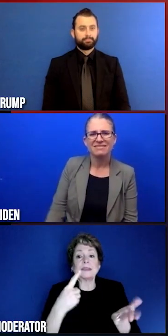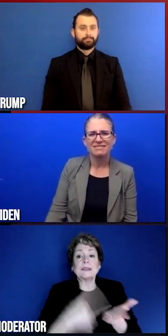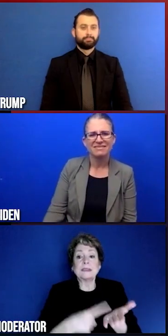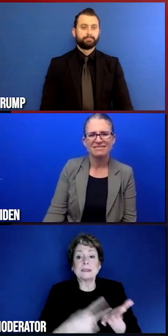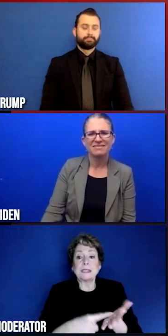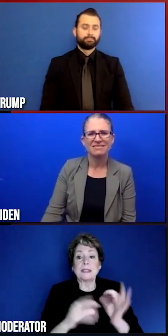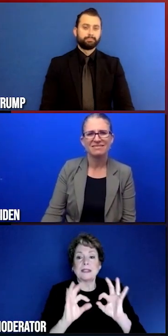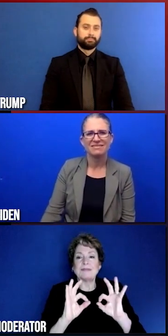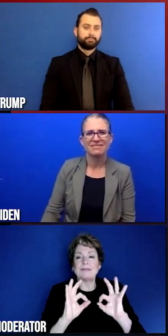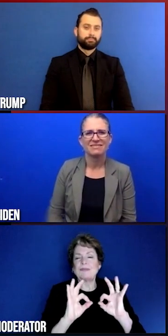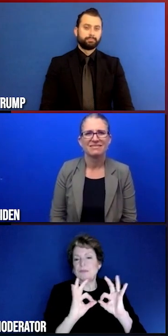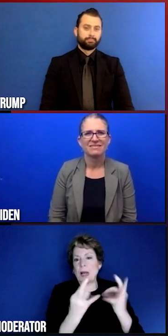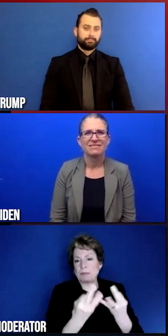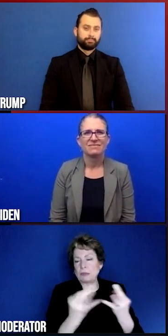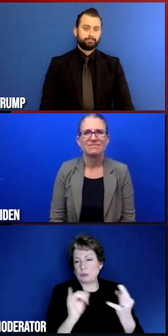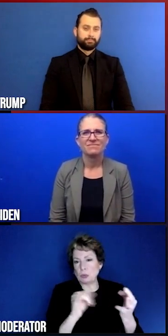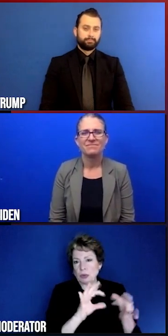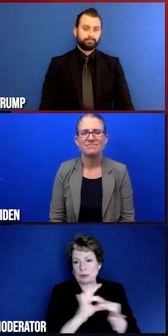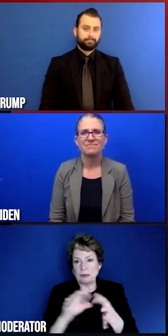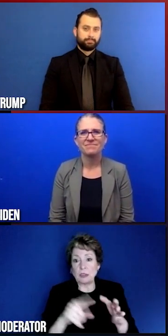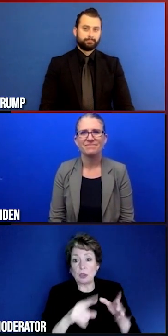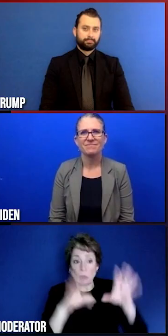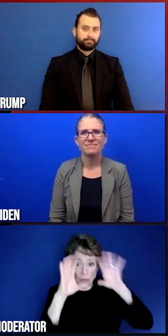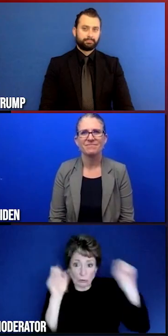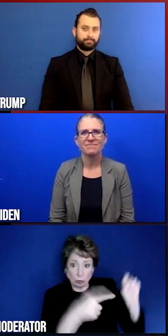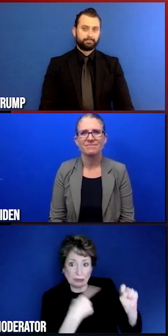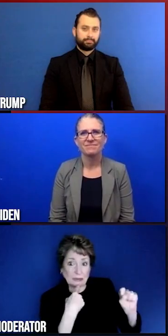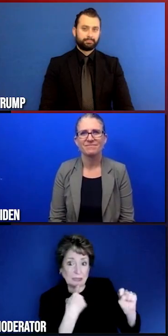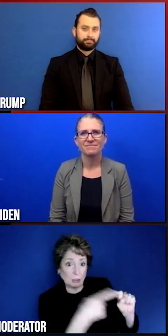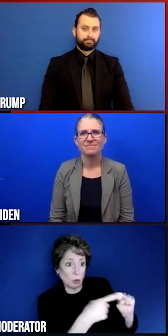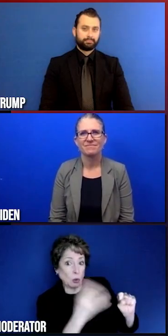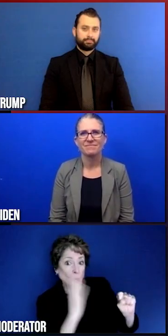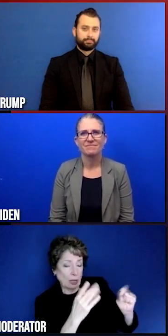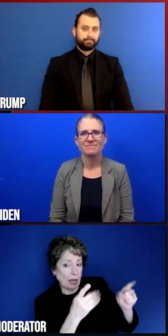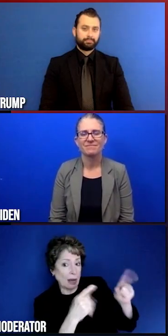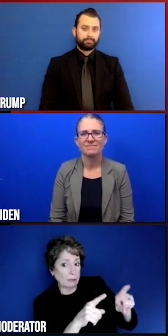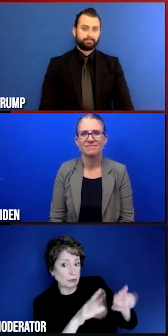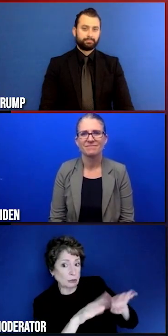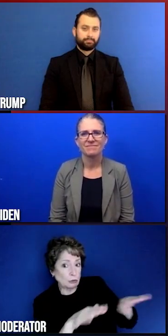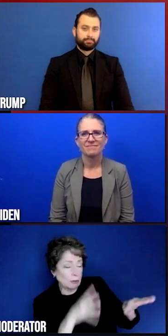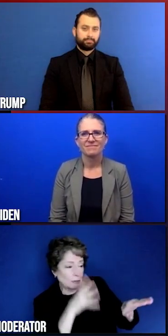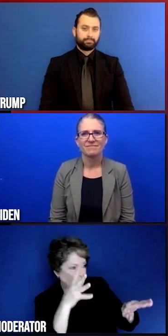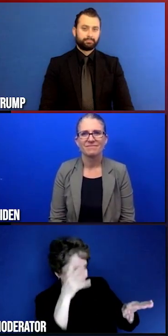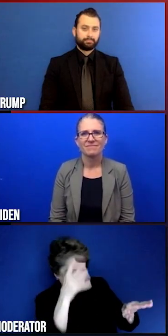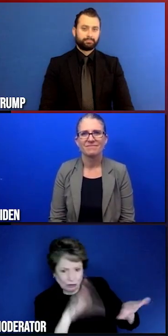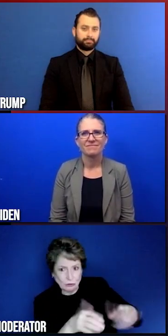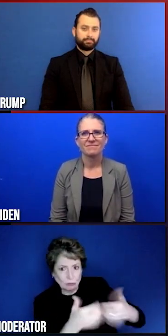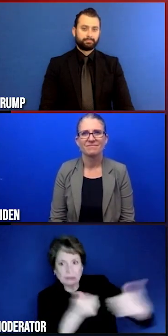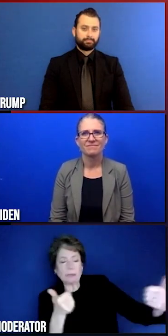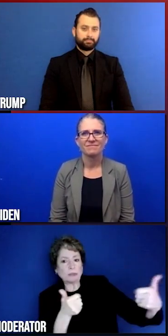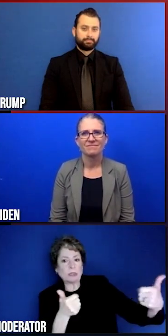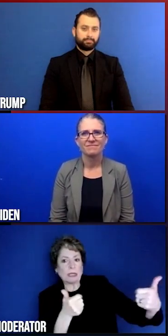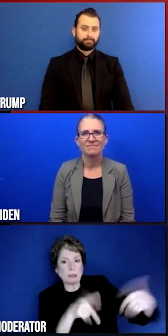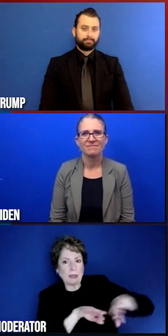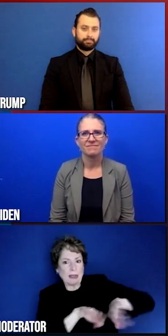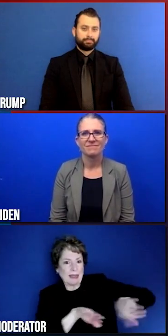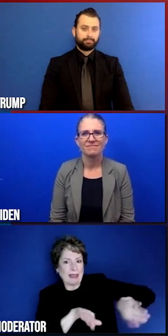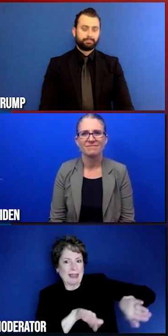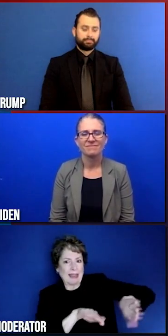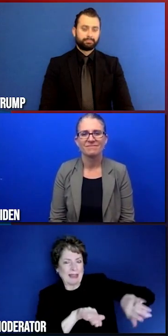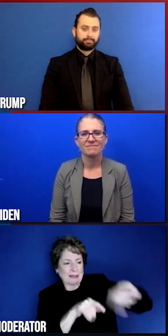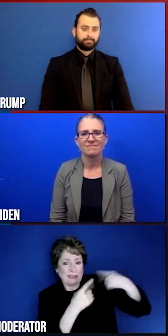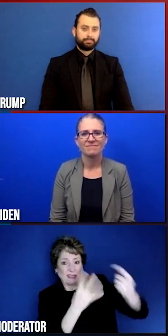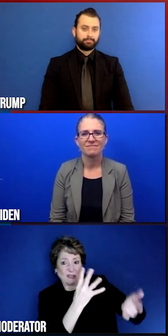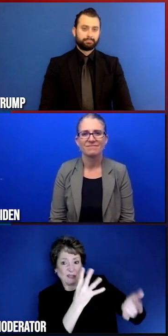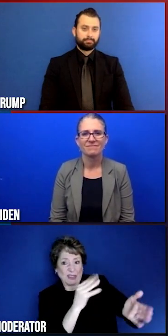administration separated children from their parents at the border, at least 4,000 kids. You've since reversed your zero-tolerance policy, but the